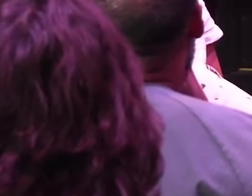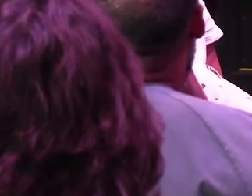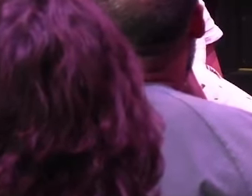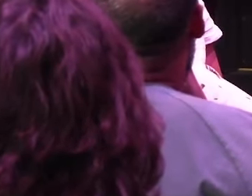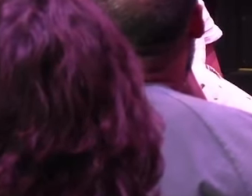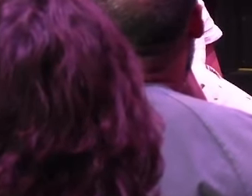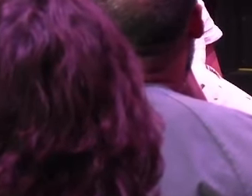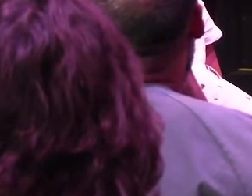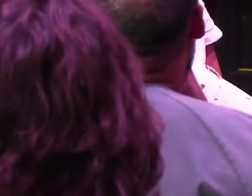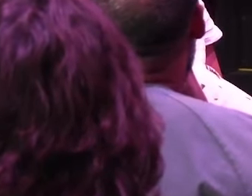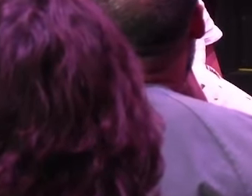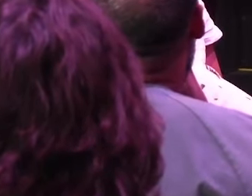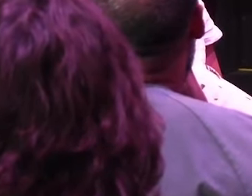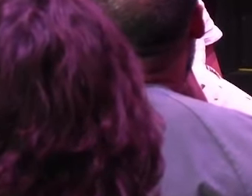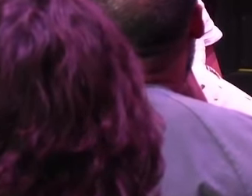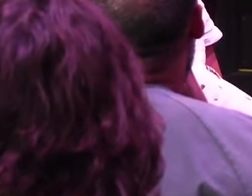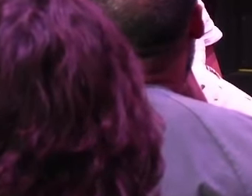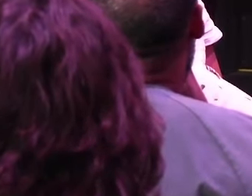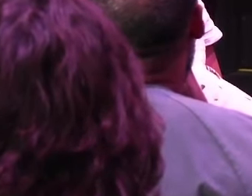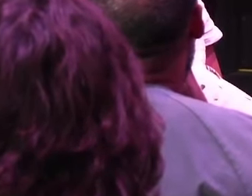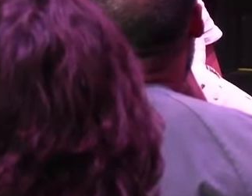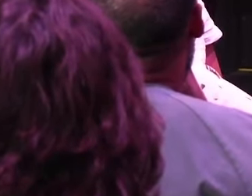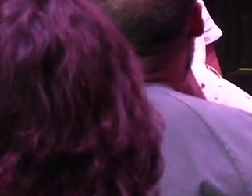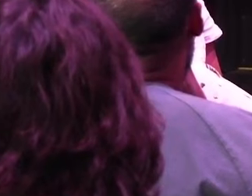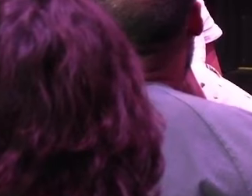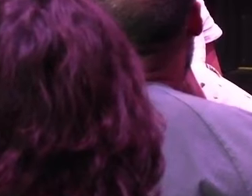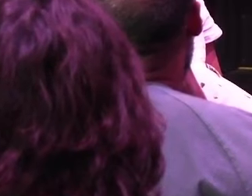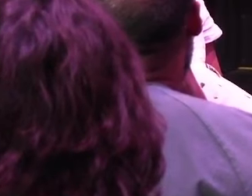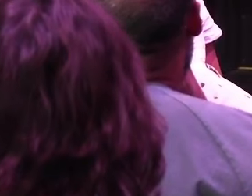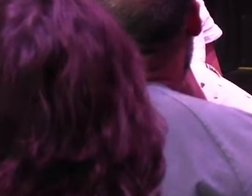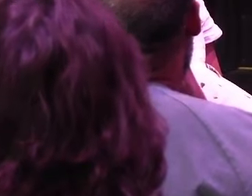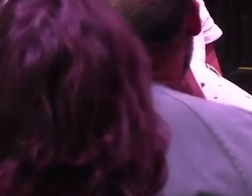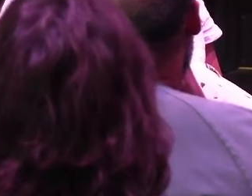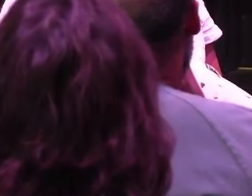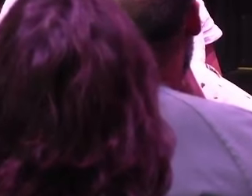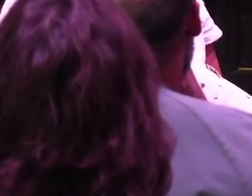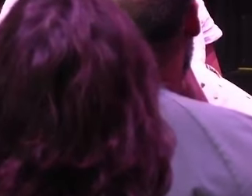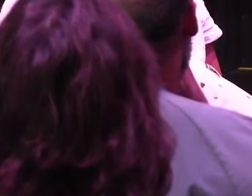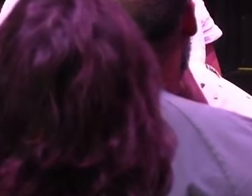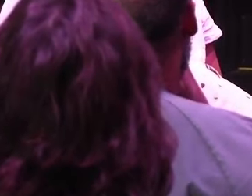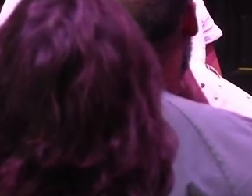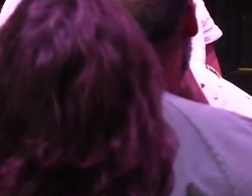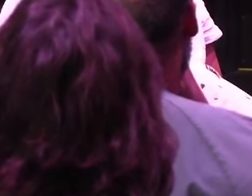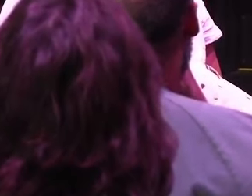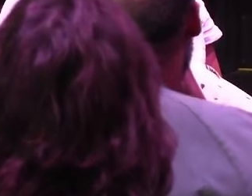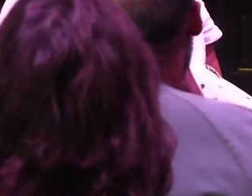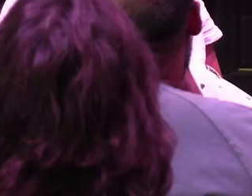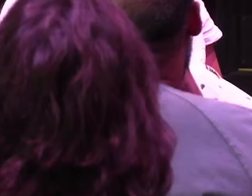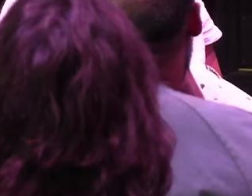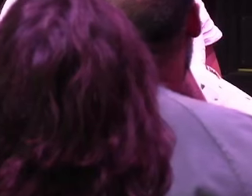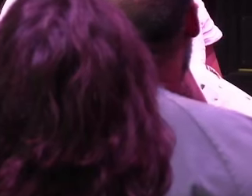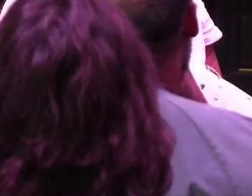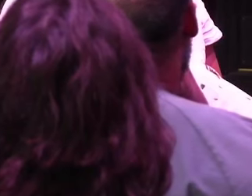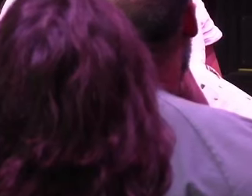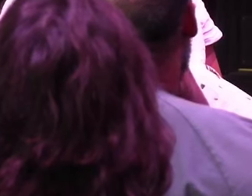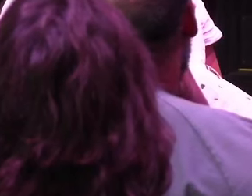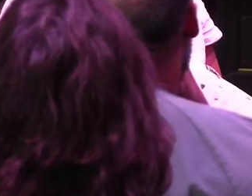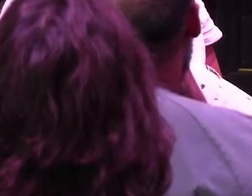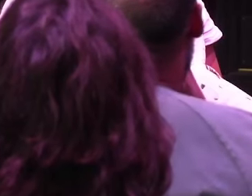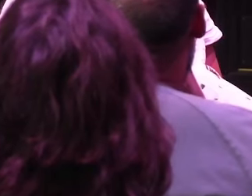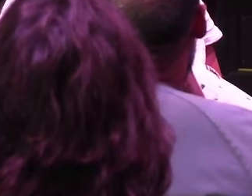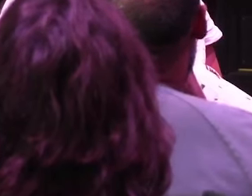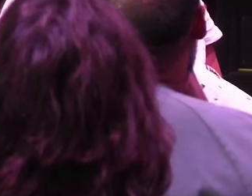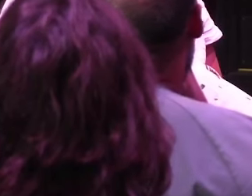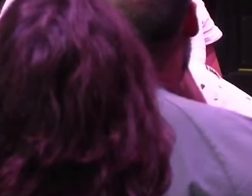stage, crawling around the stage while the music's being played, because you want them to already start being used to being up there. And this is also true in a lot of African